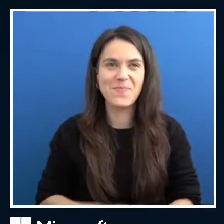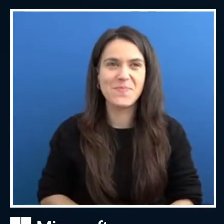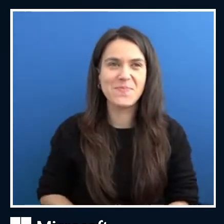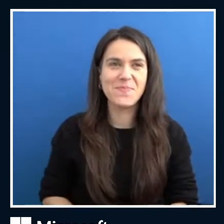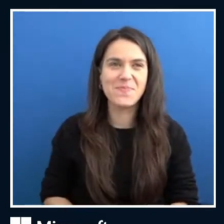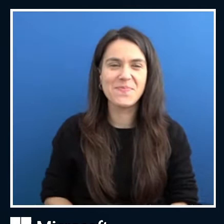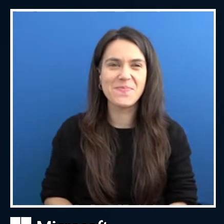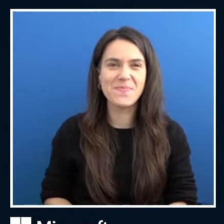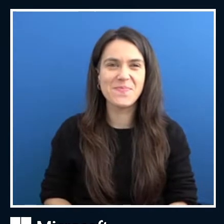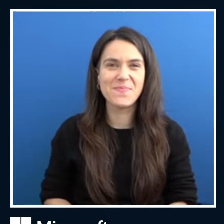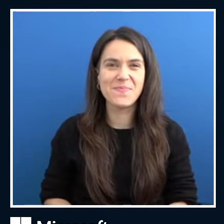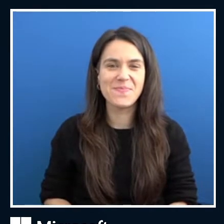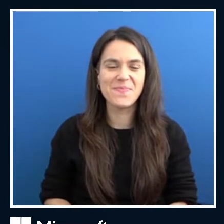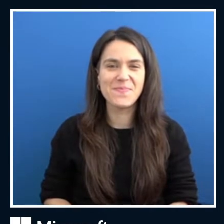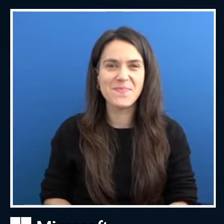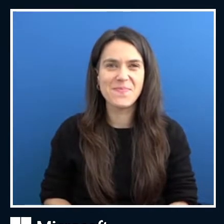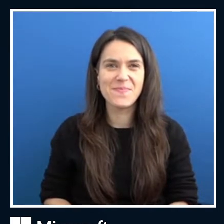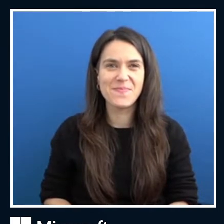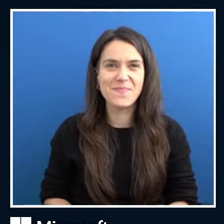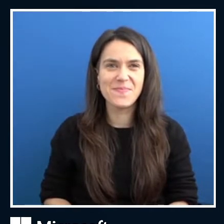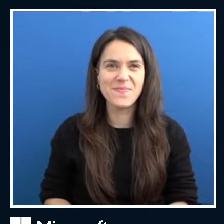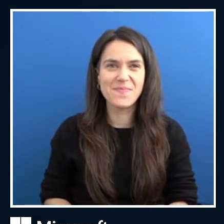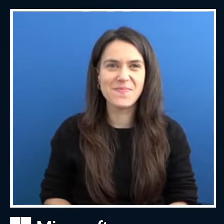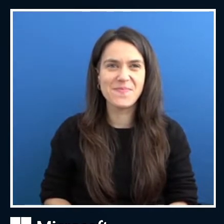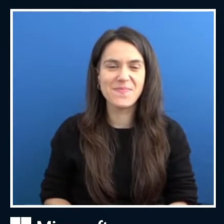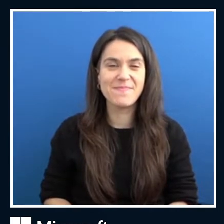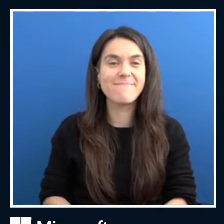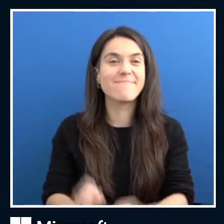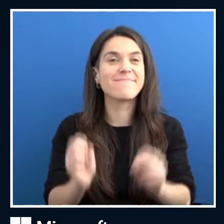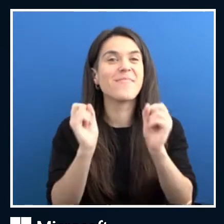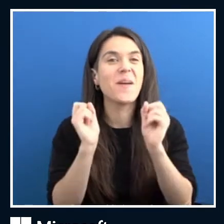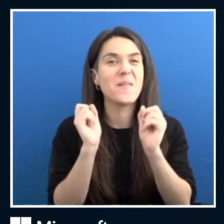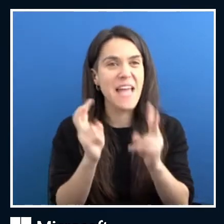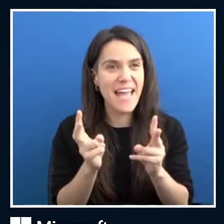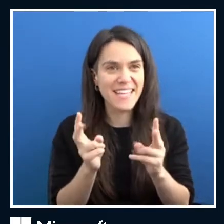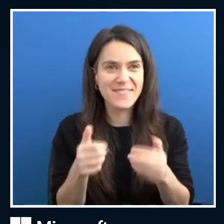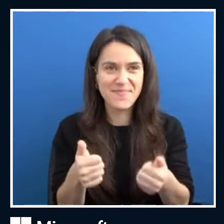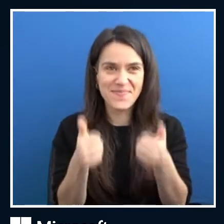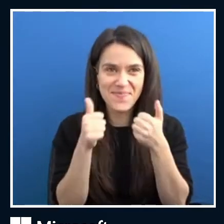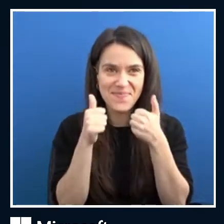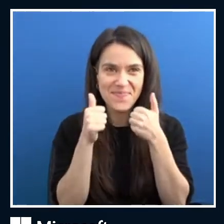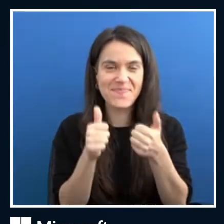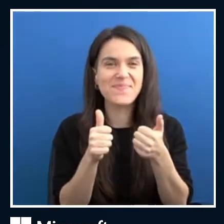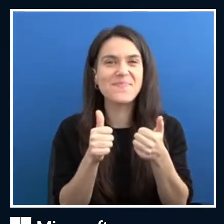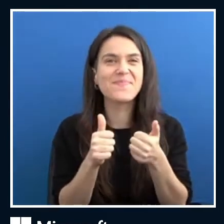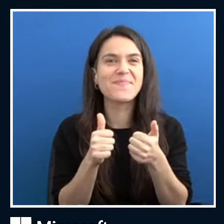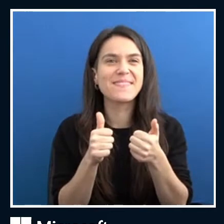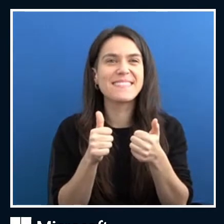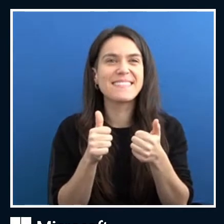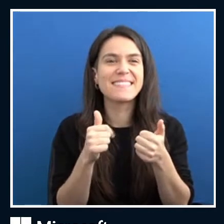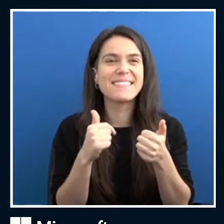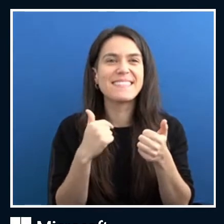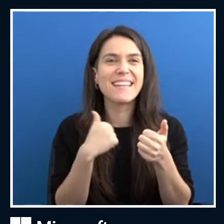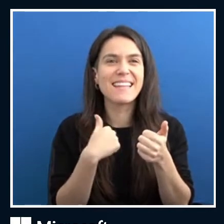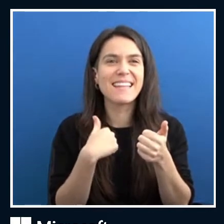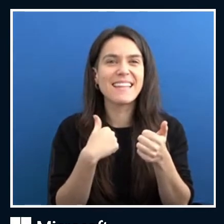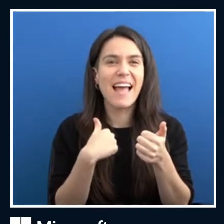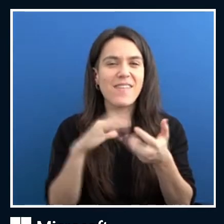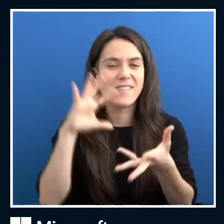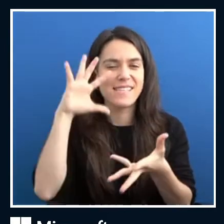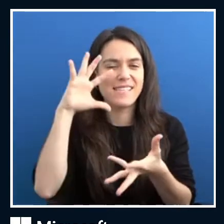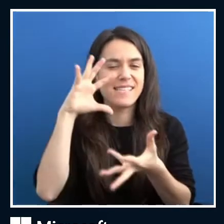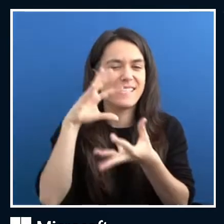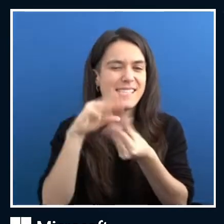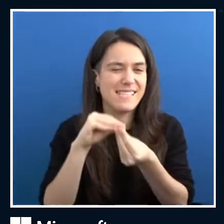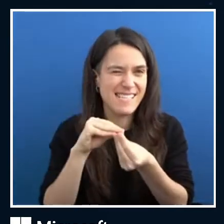Okay, great. So I'll try to pack all the interesting things or the most